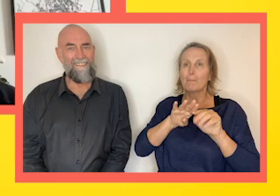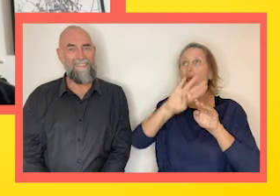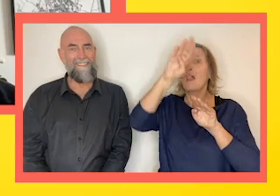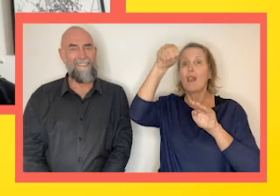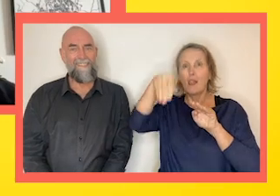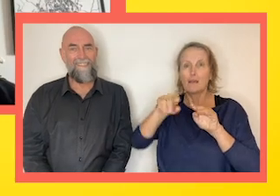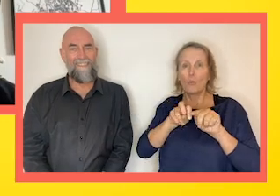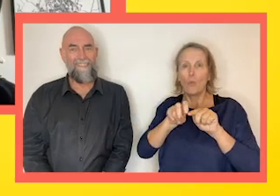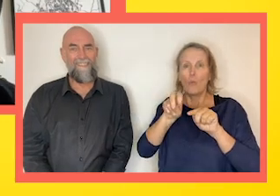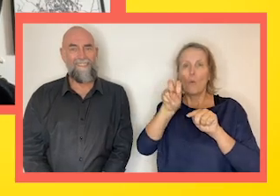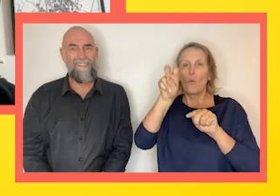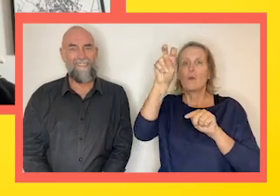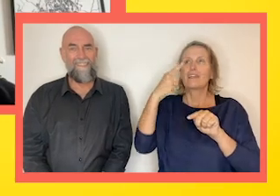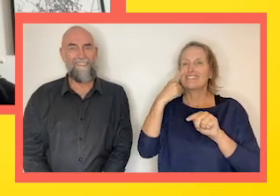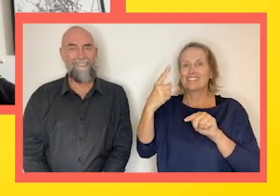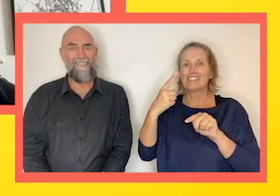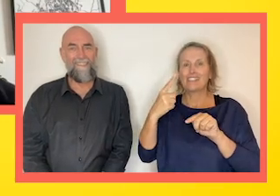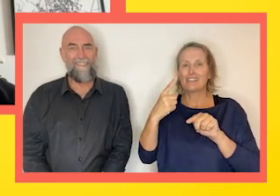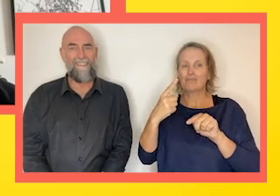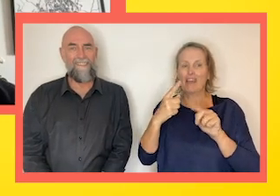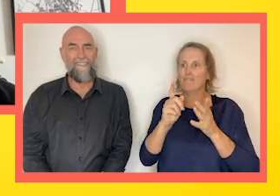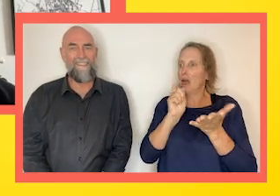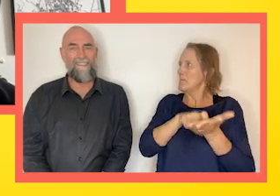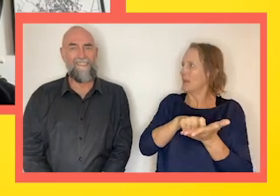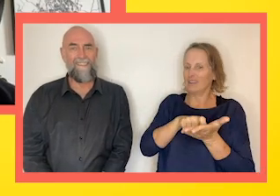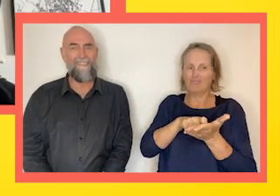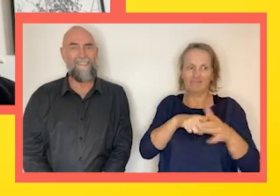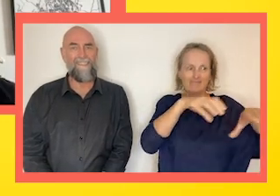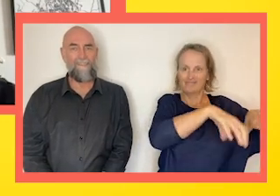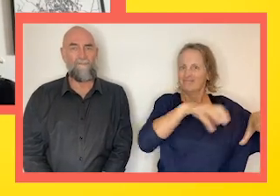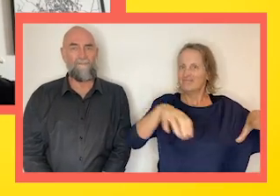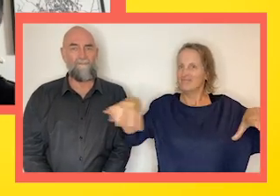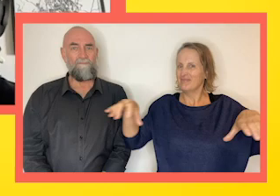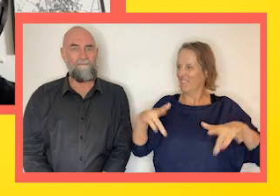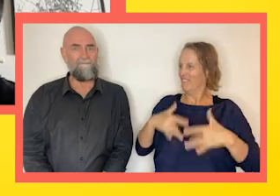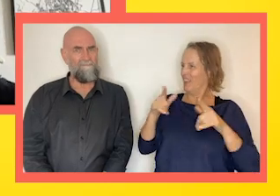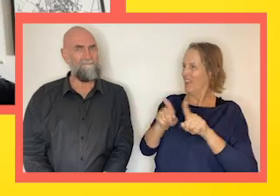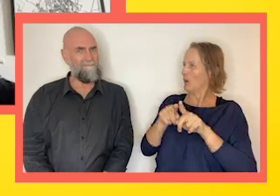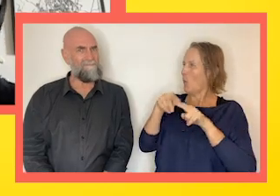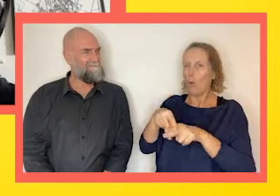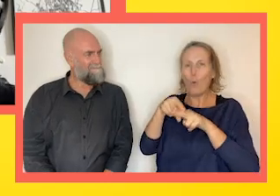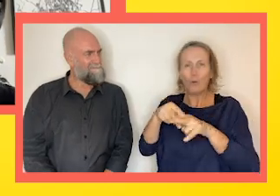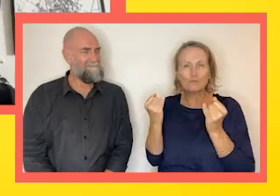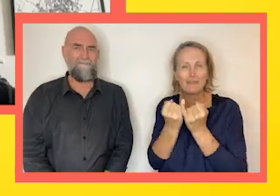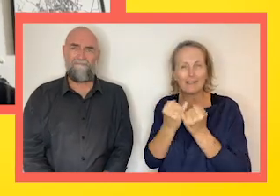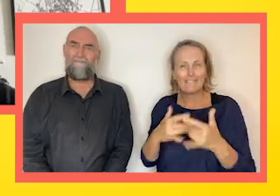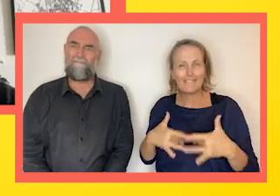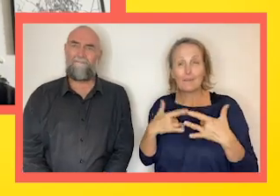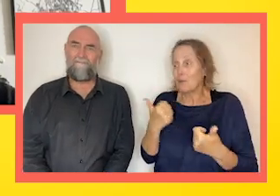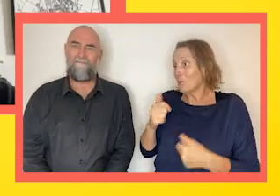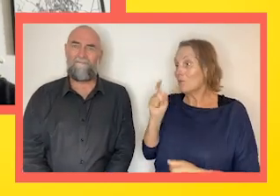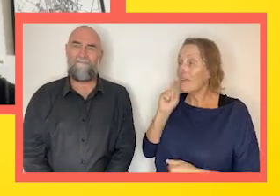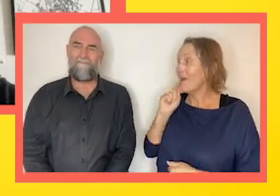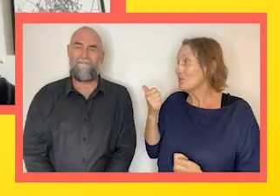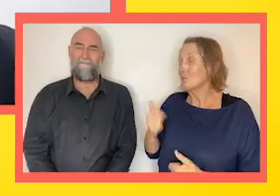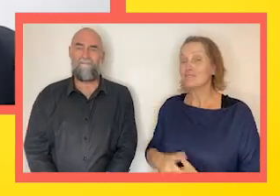there's all the sort of betting stands set up, and it feels like you're at horse racing or something like that. But it's quite